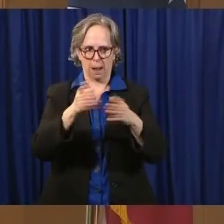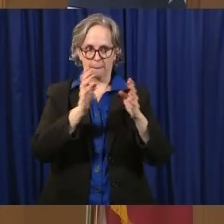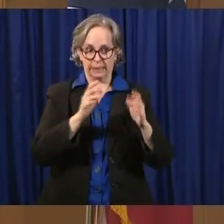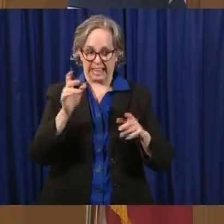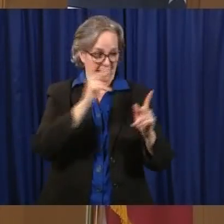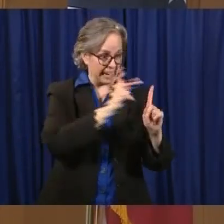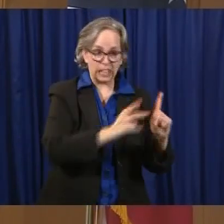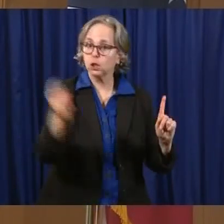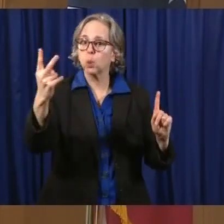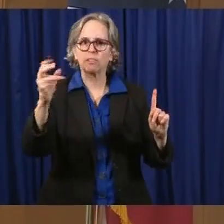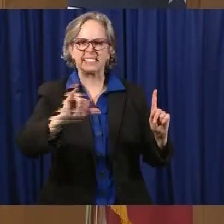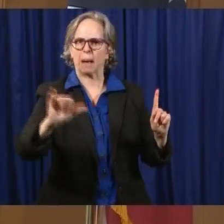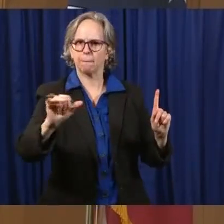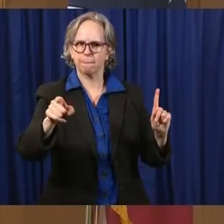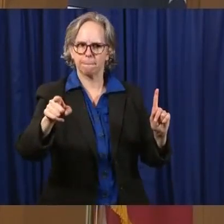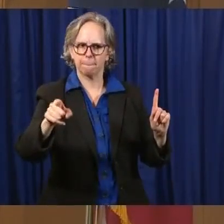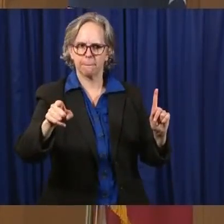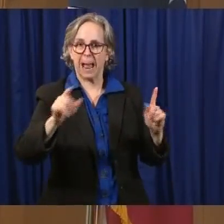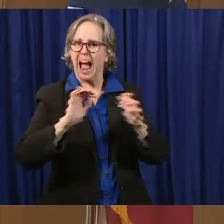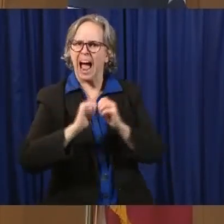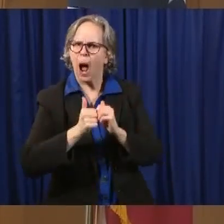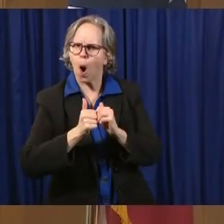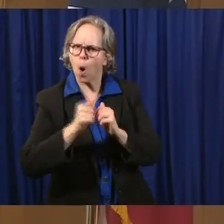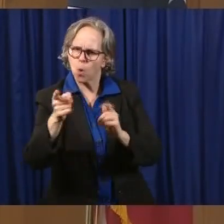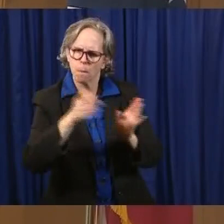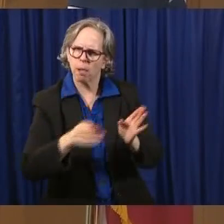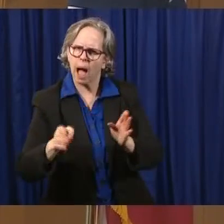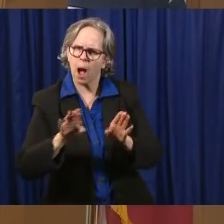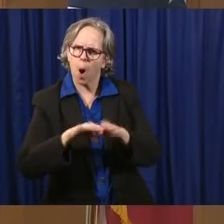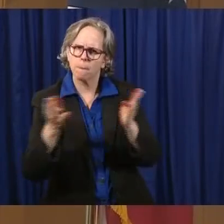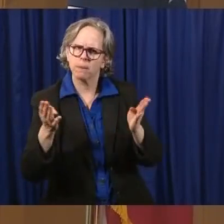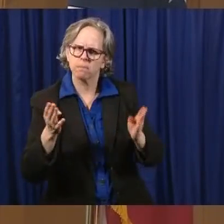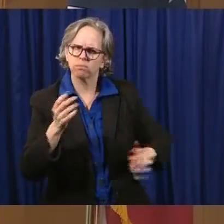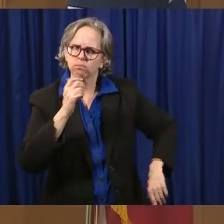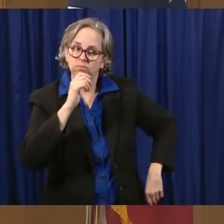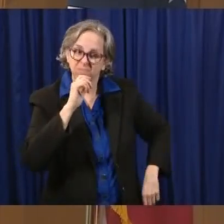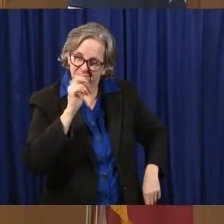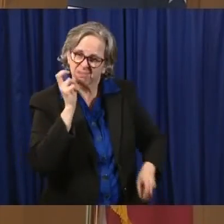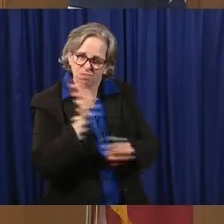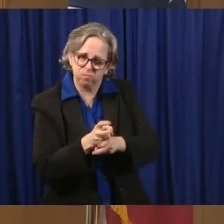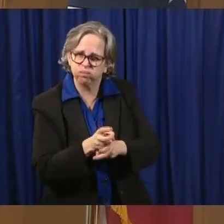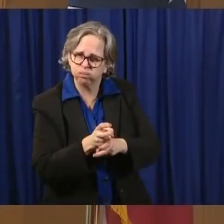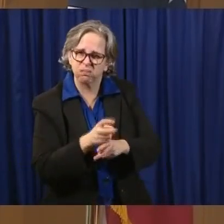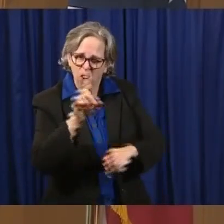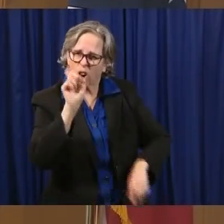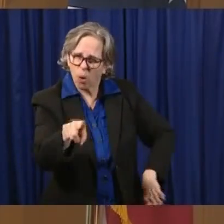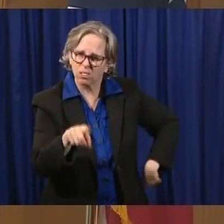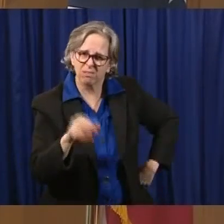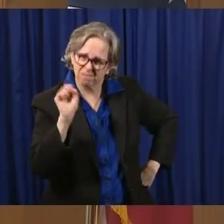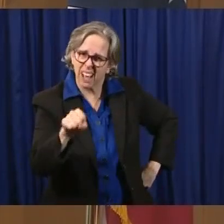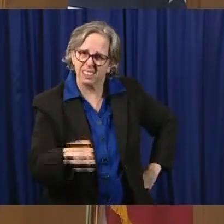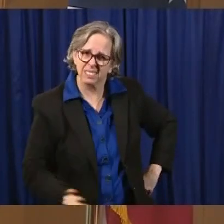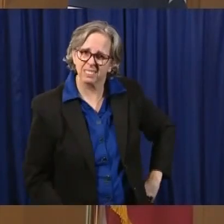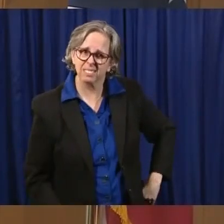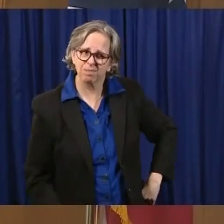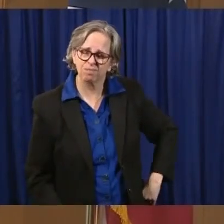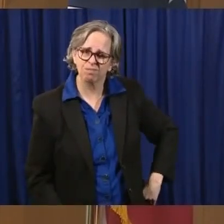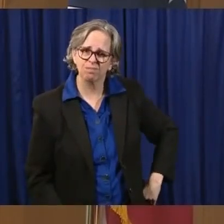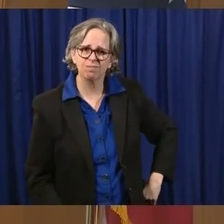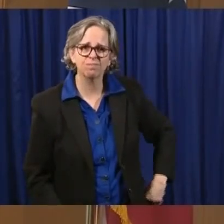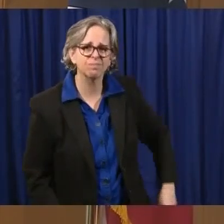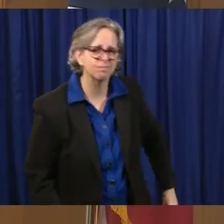about. You know, how do you do that? And these are difficult questions. They're not easy. Thank you.